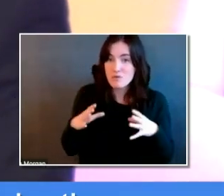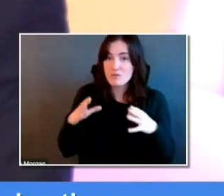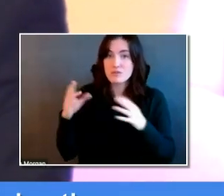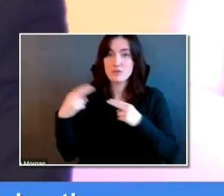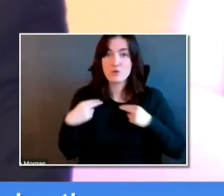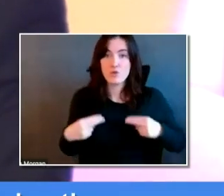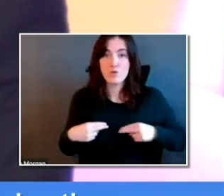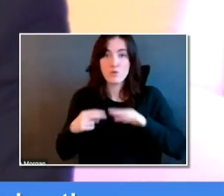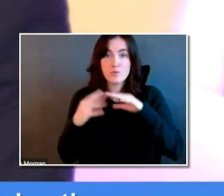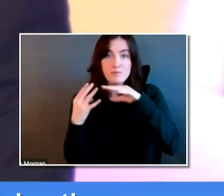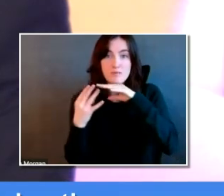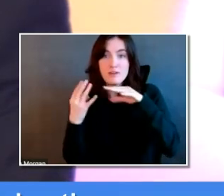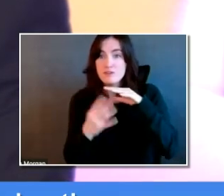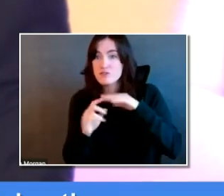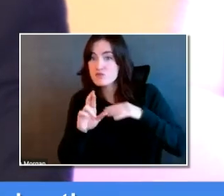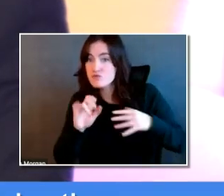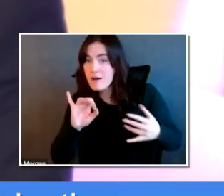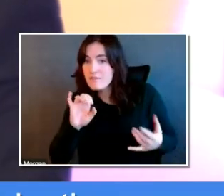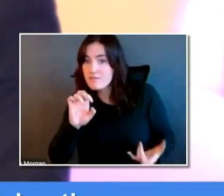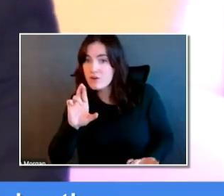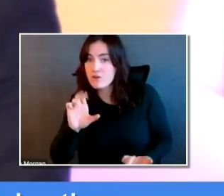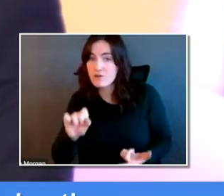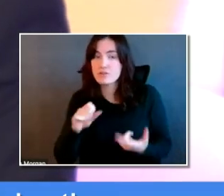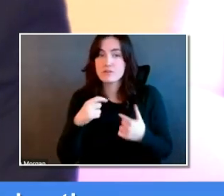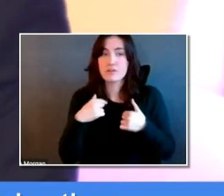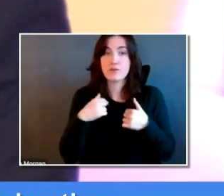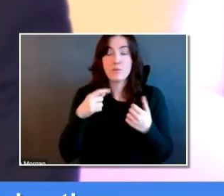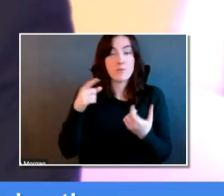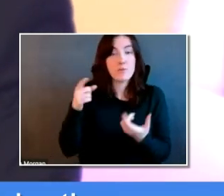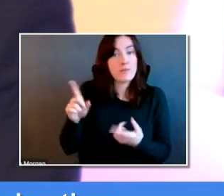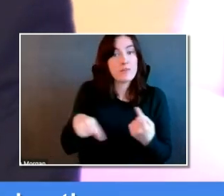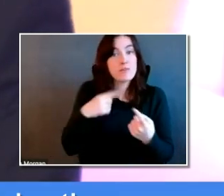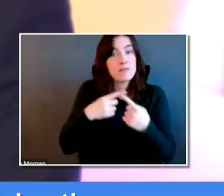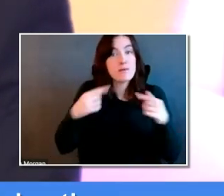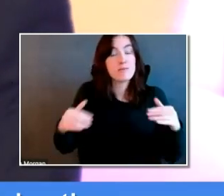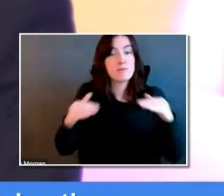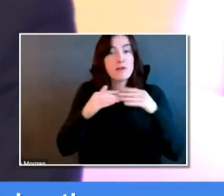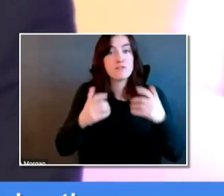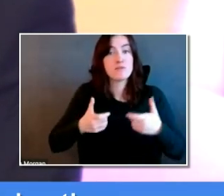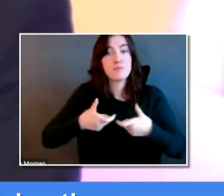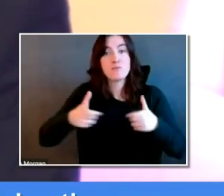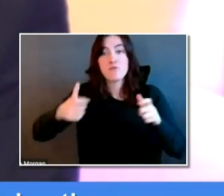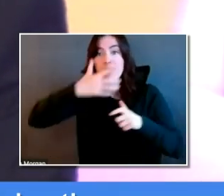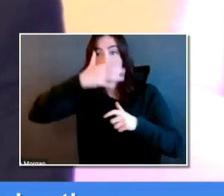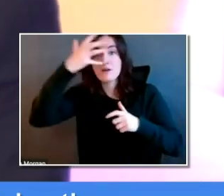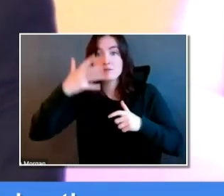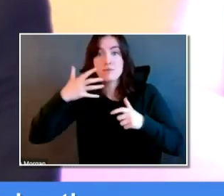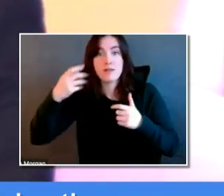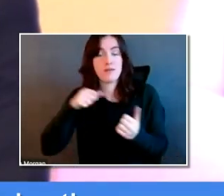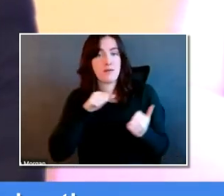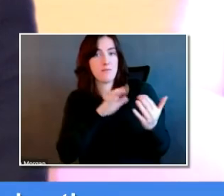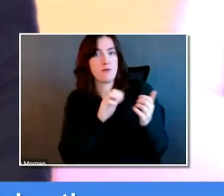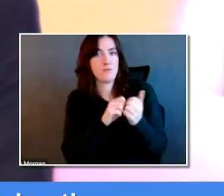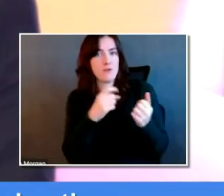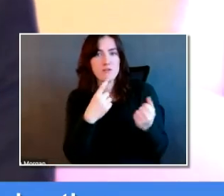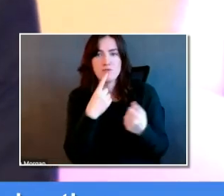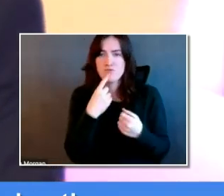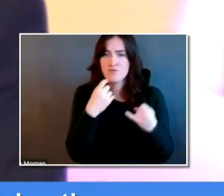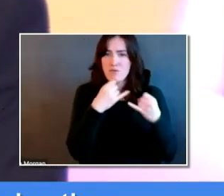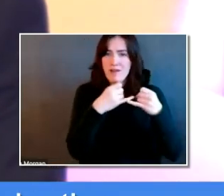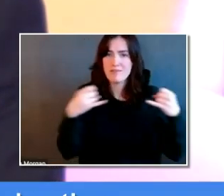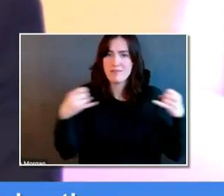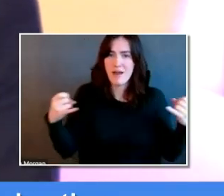left the South during the Great Migration and were met by riots and violence and redlining and discrimination in the North and the Midwest and